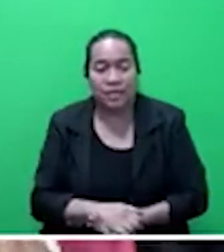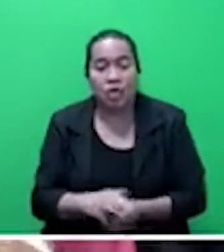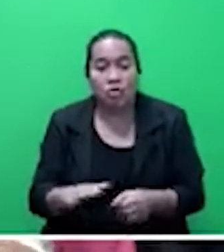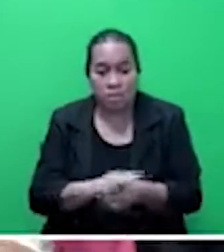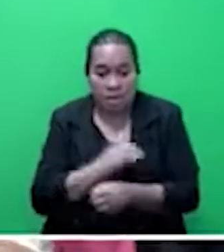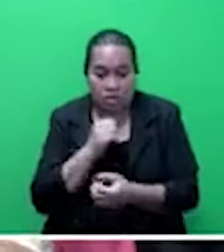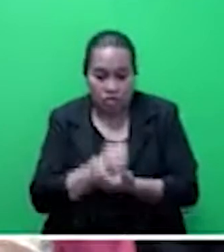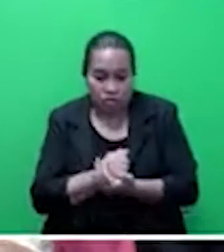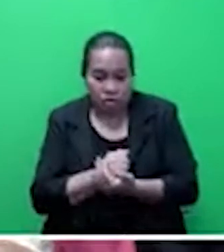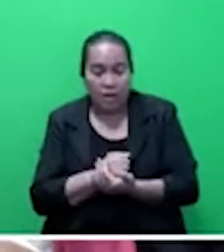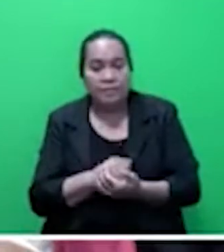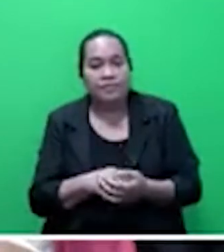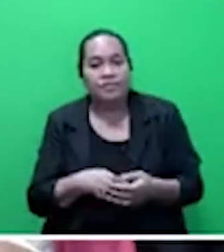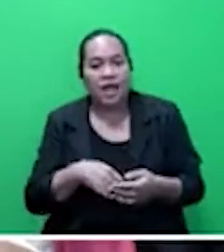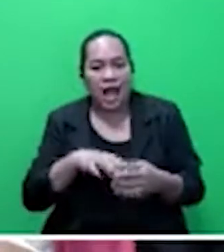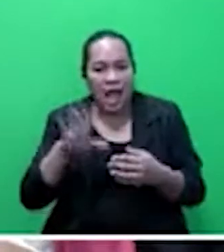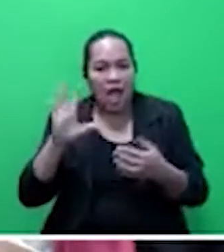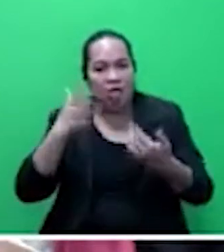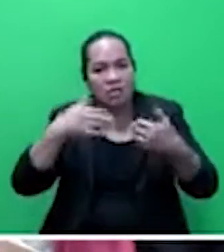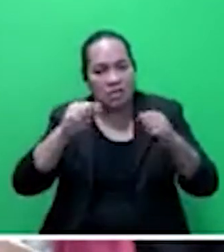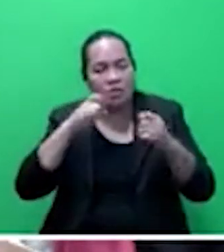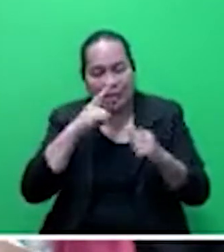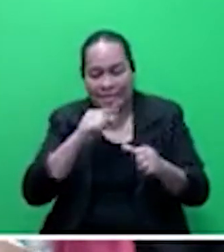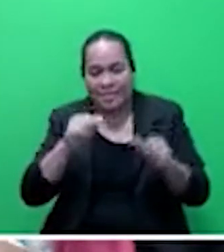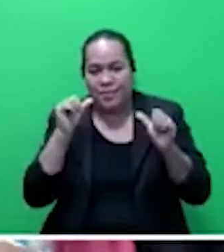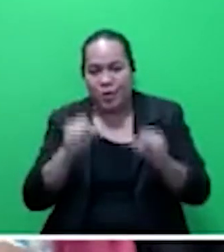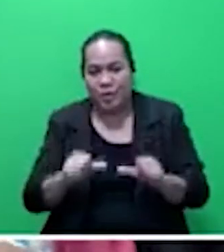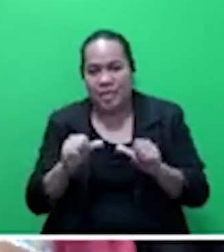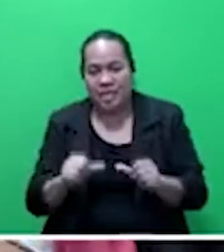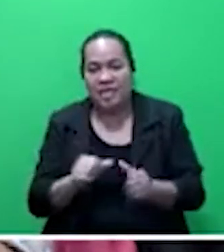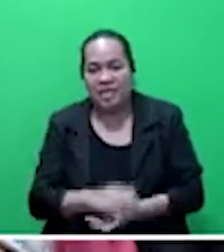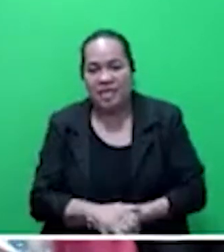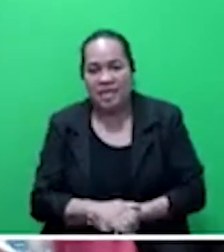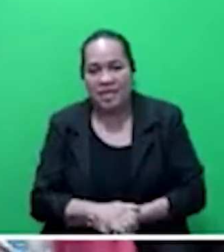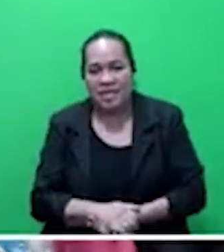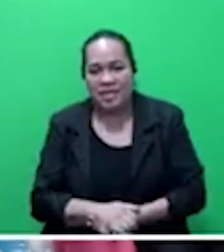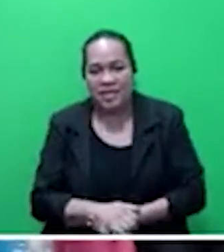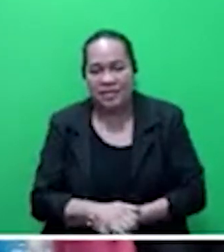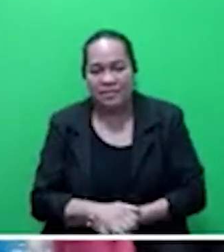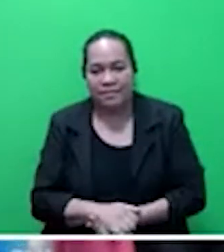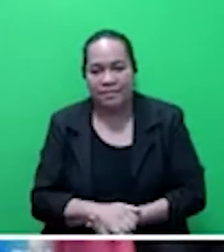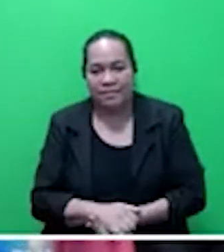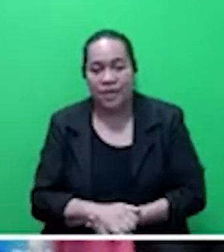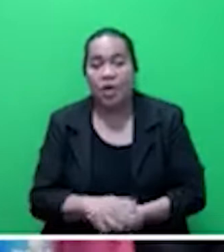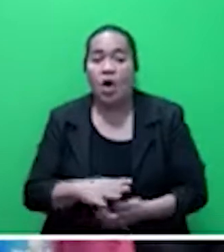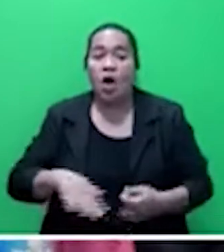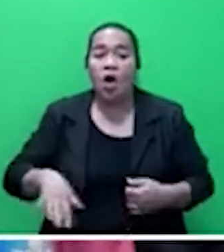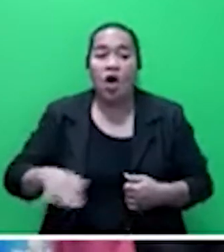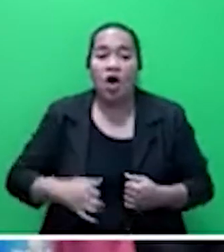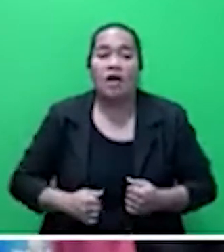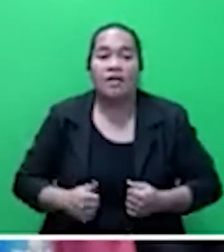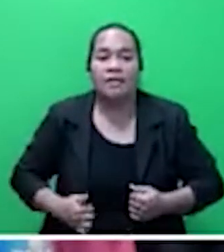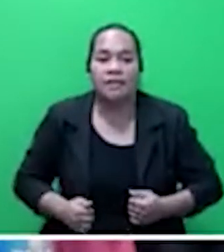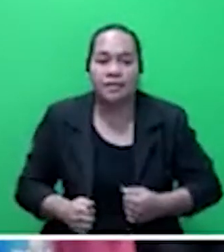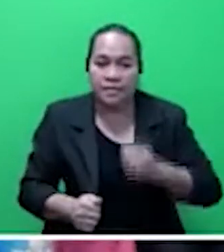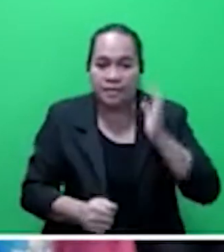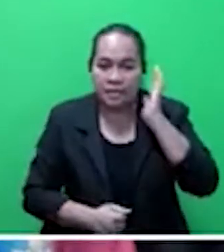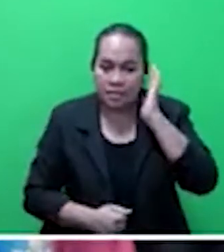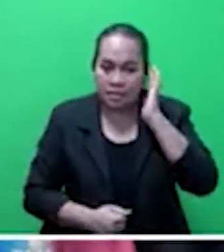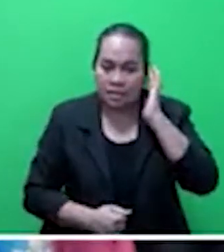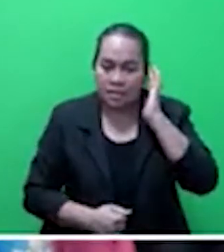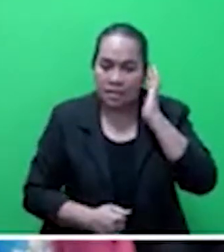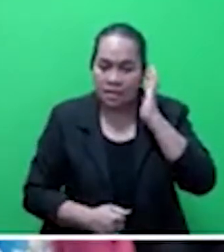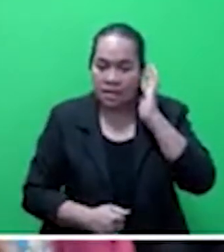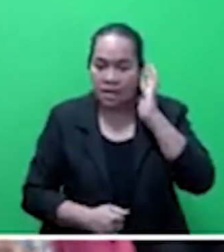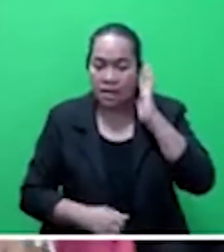hard-earned development gains are protected. Mr. Speaker, we all must work together to ensure that give a voice